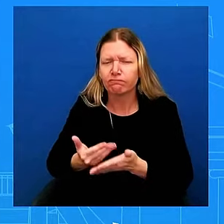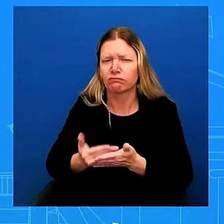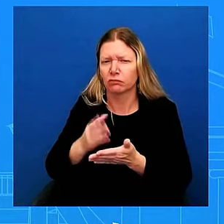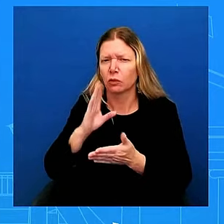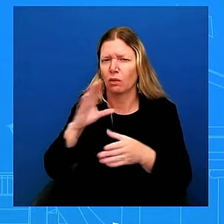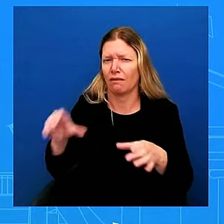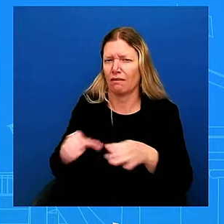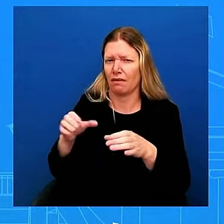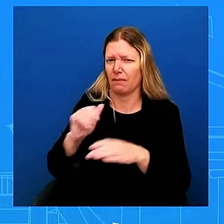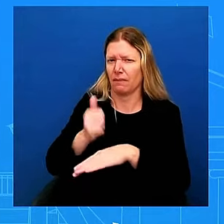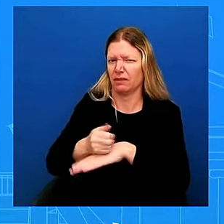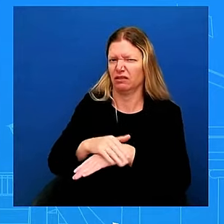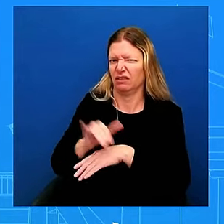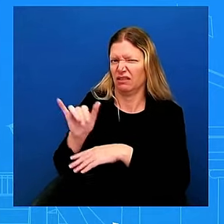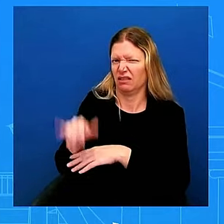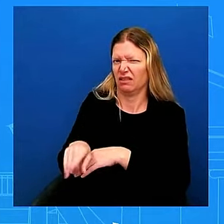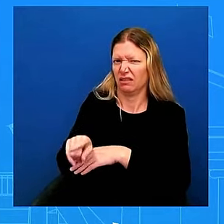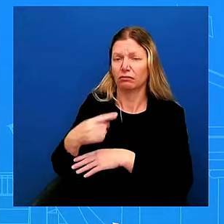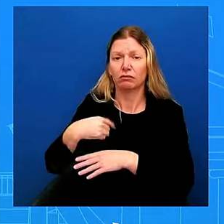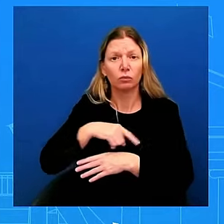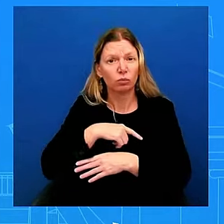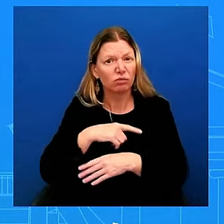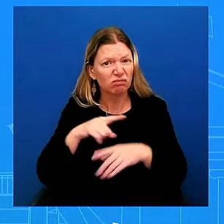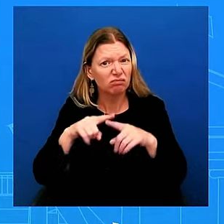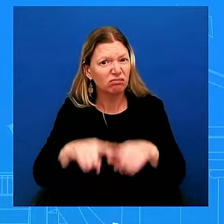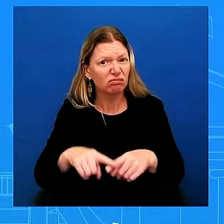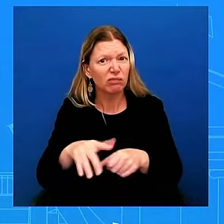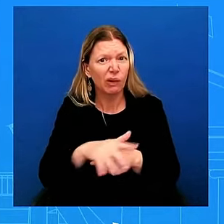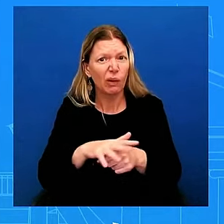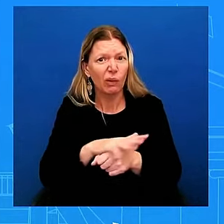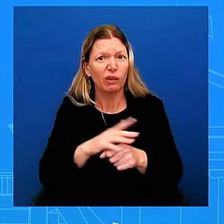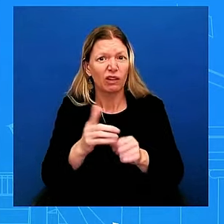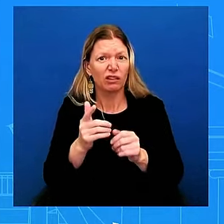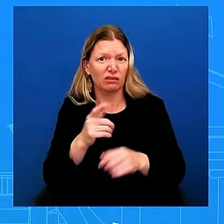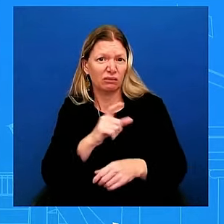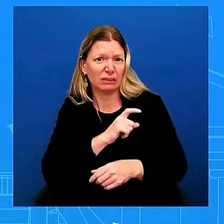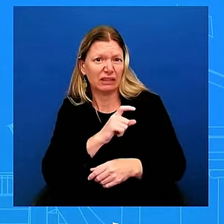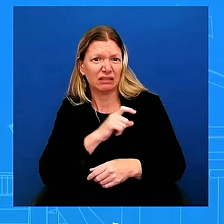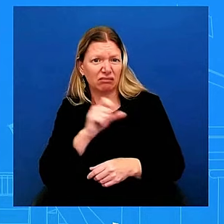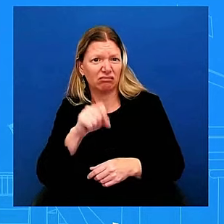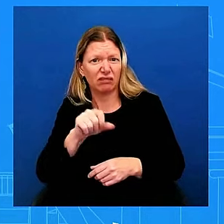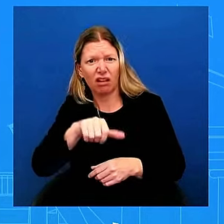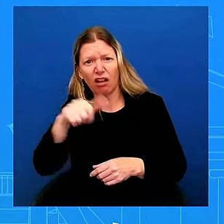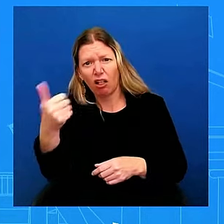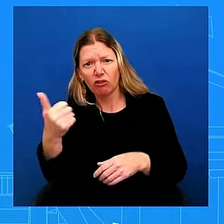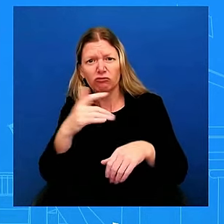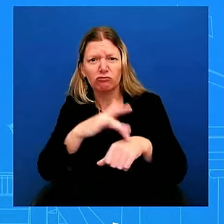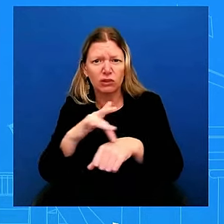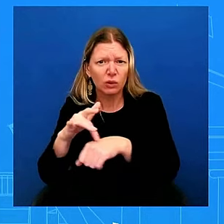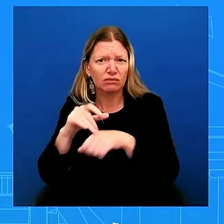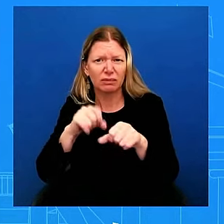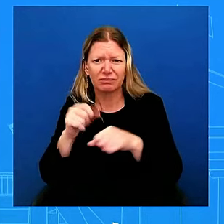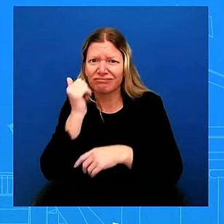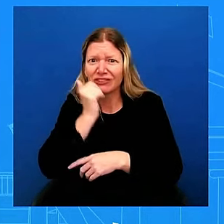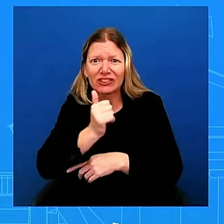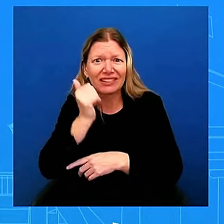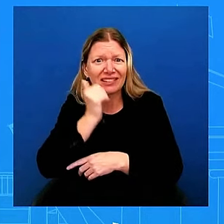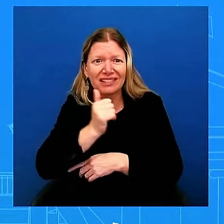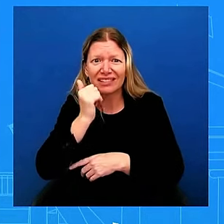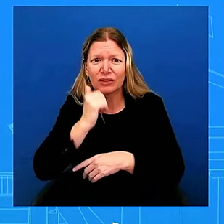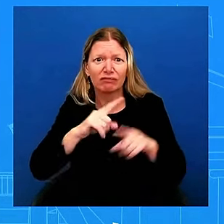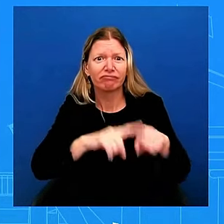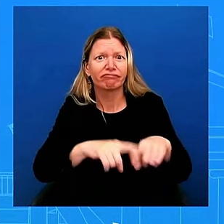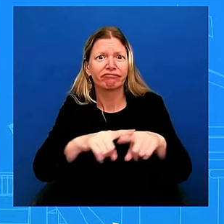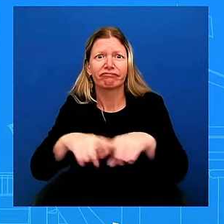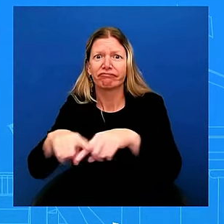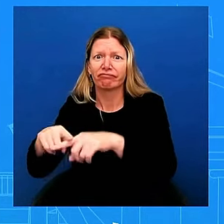law enforcement and other assets, resources, and capabilities every day. And we are incredibly proud to do so,